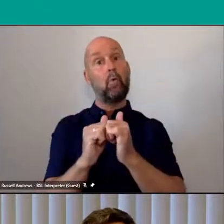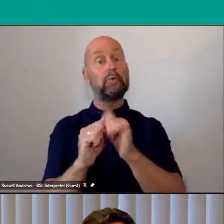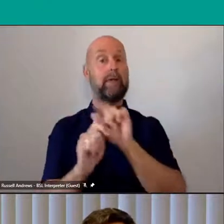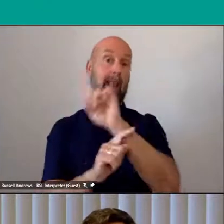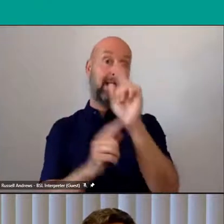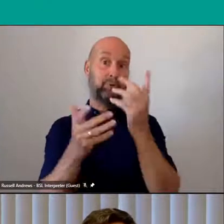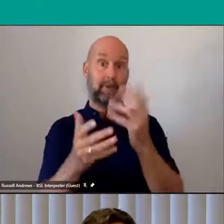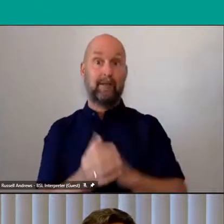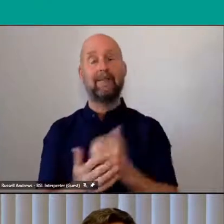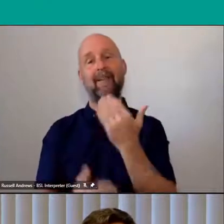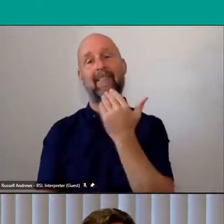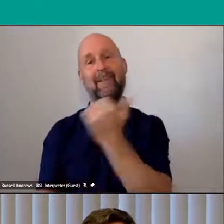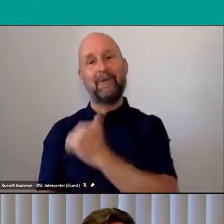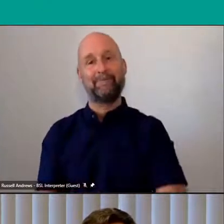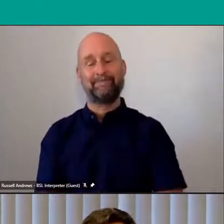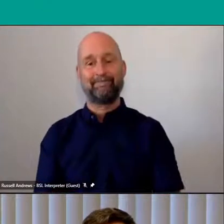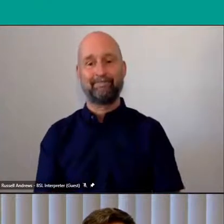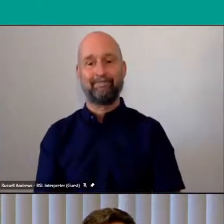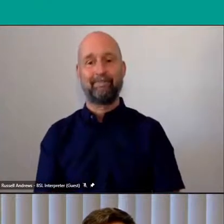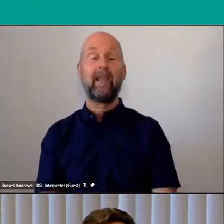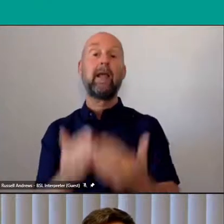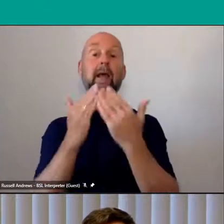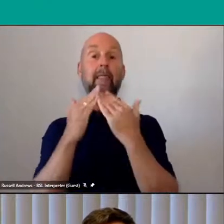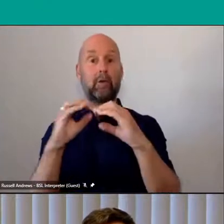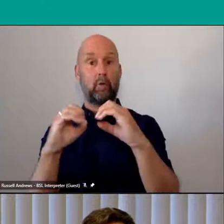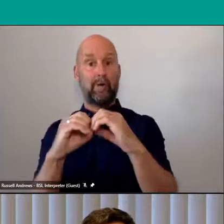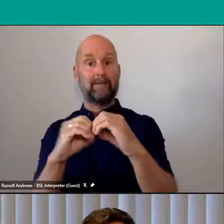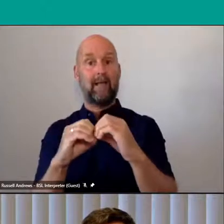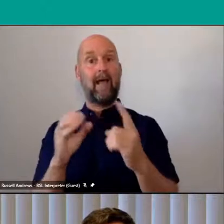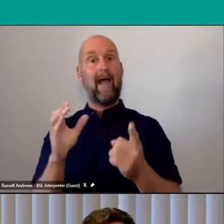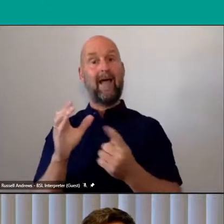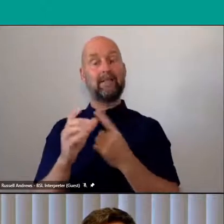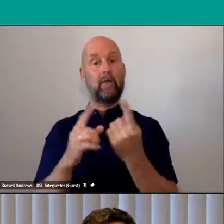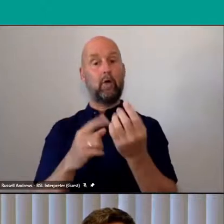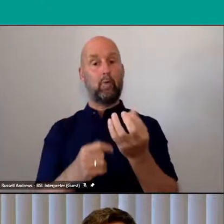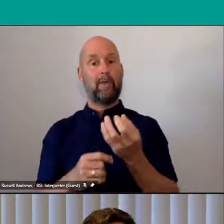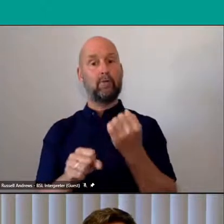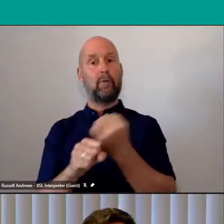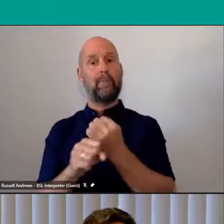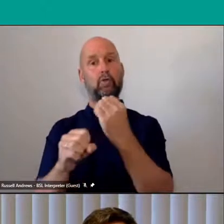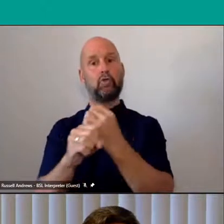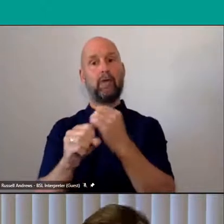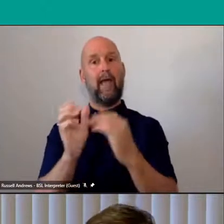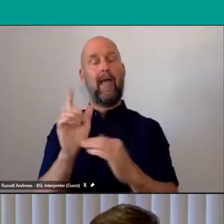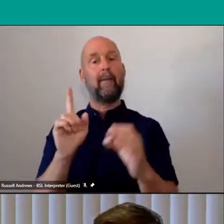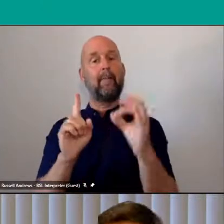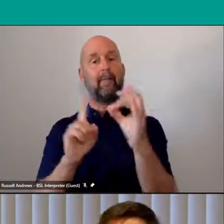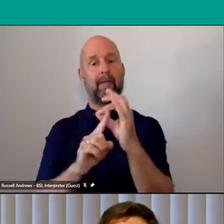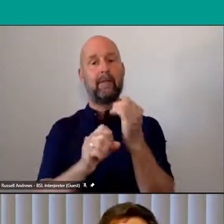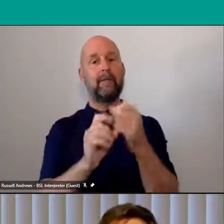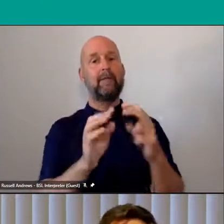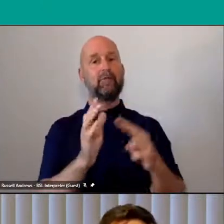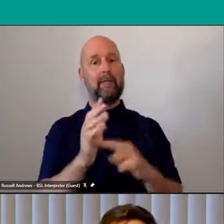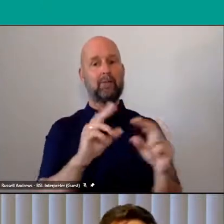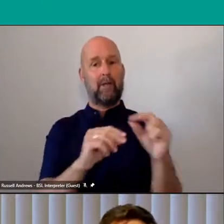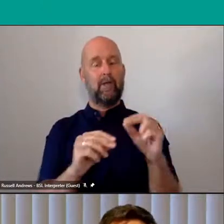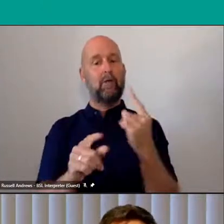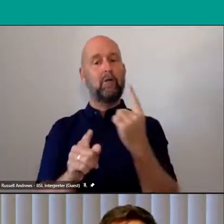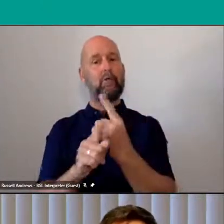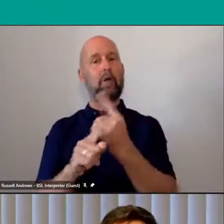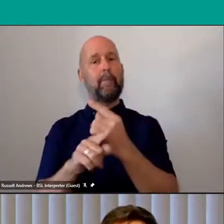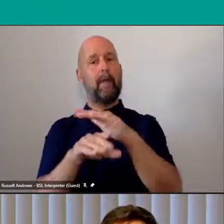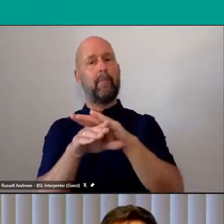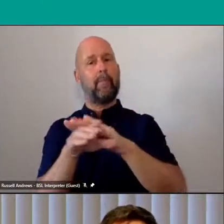you. Thanks, Brenda. Andy, there is a question about GMP that Jen's put in the chat around the race